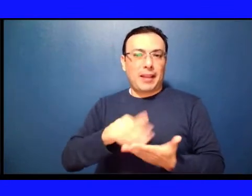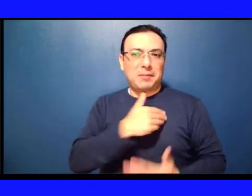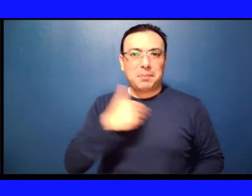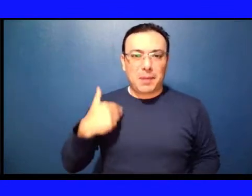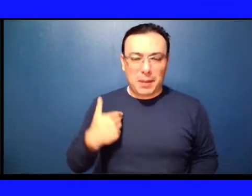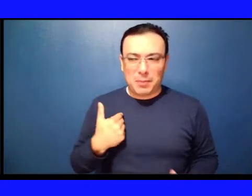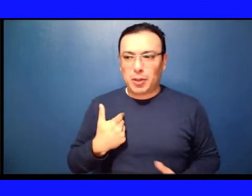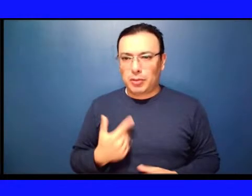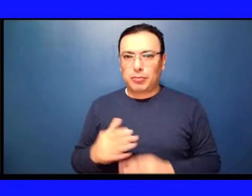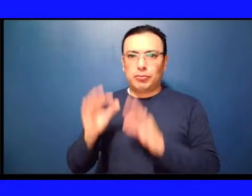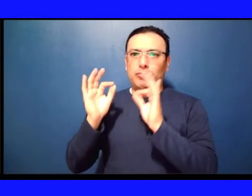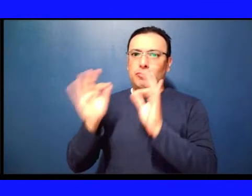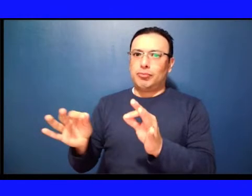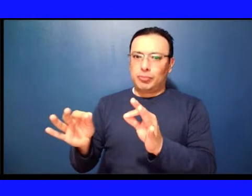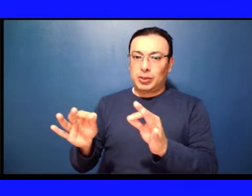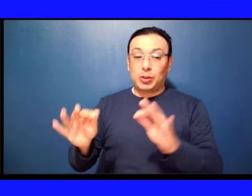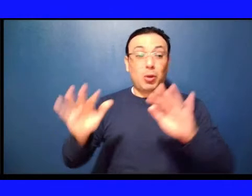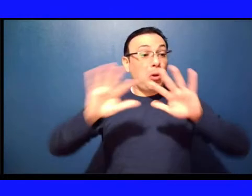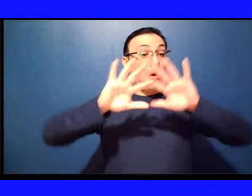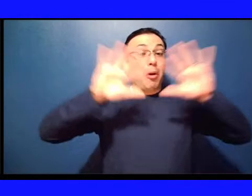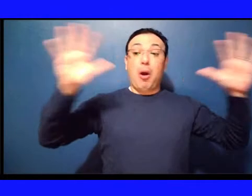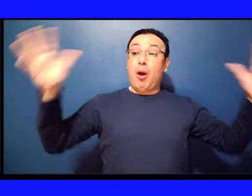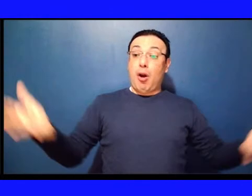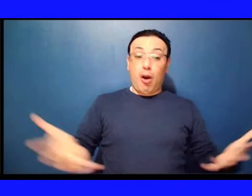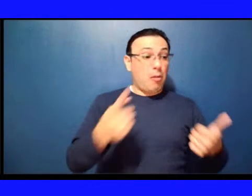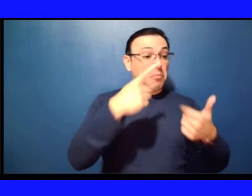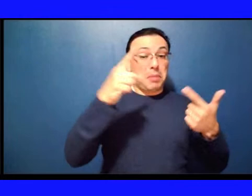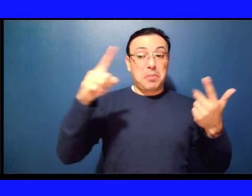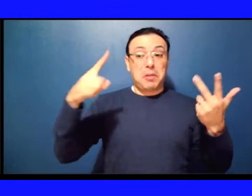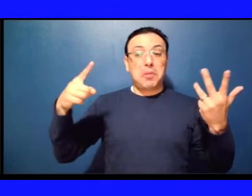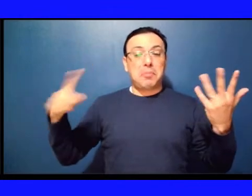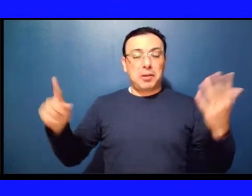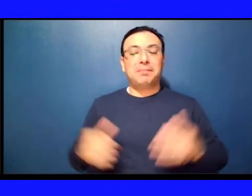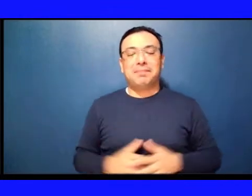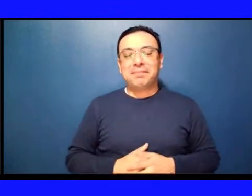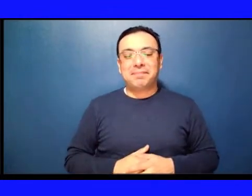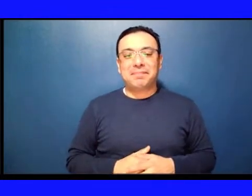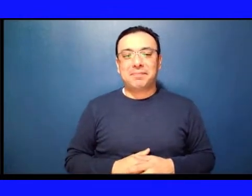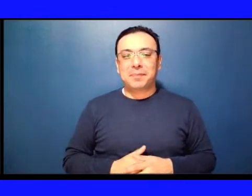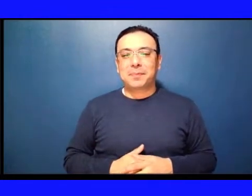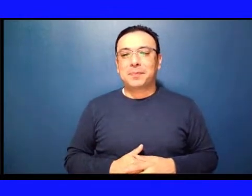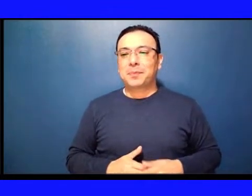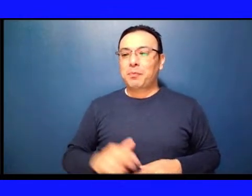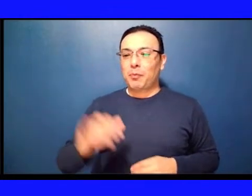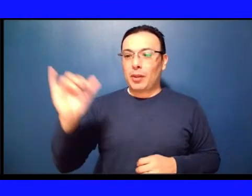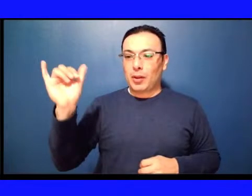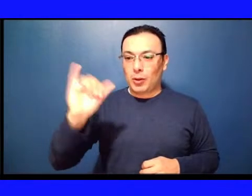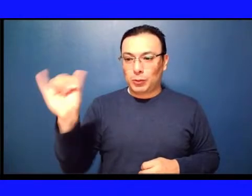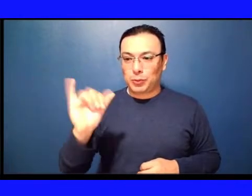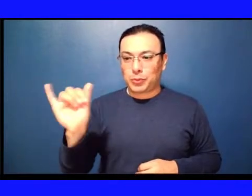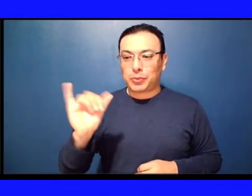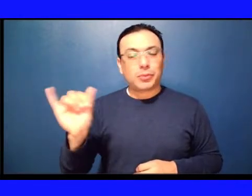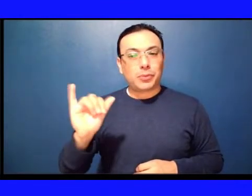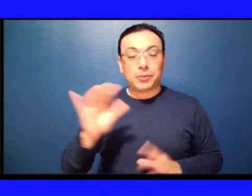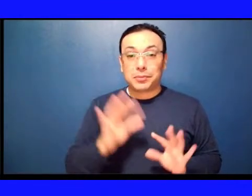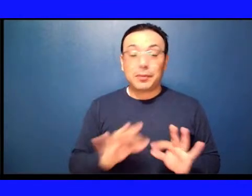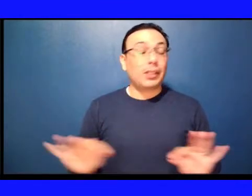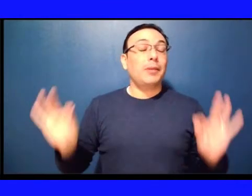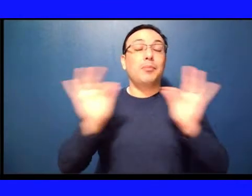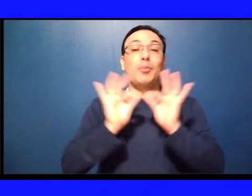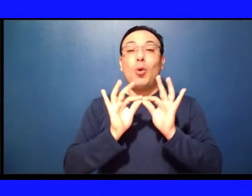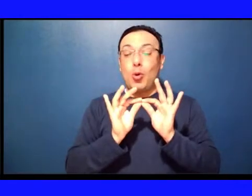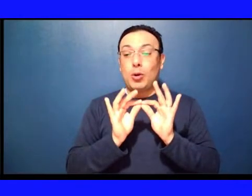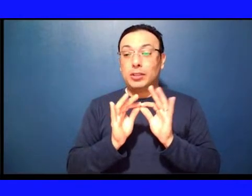but the sheer response to the surge, the ability to pivot to telehealth, Eric and the